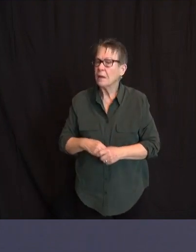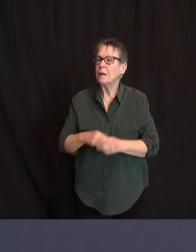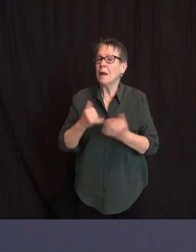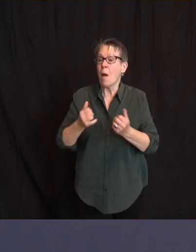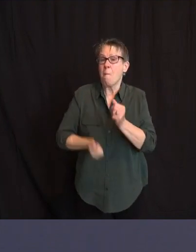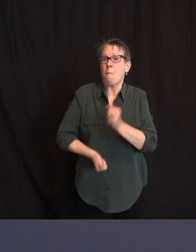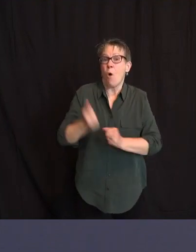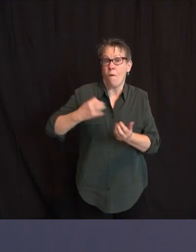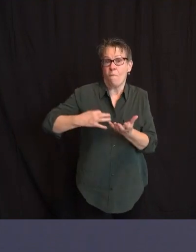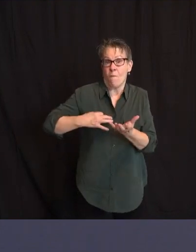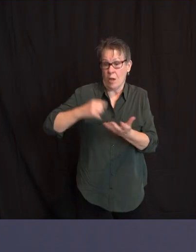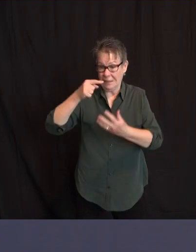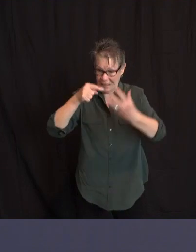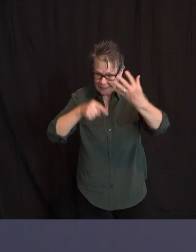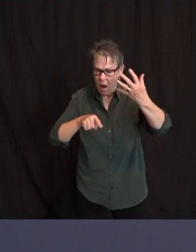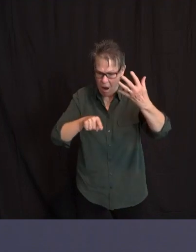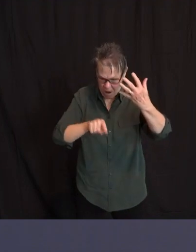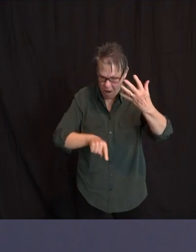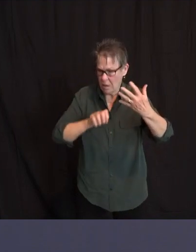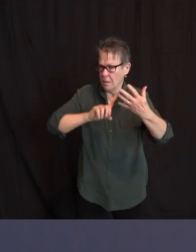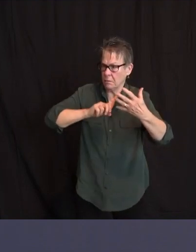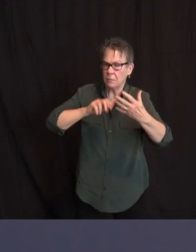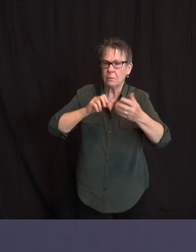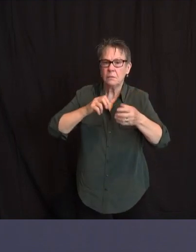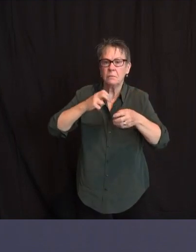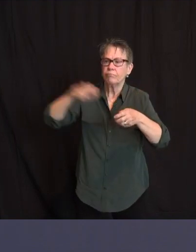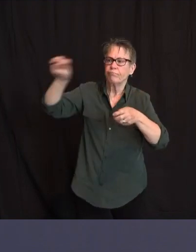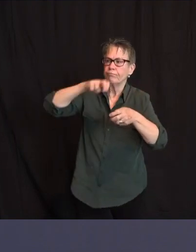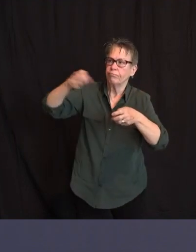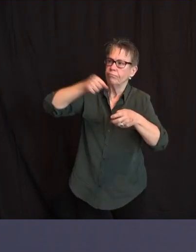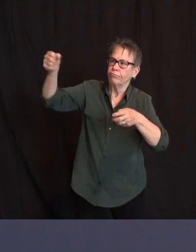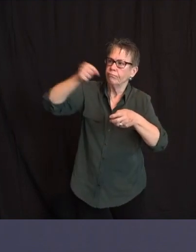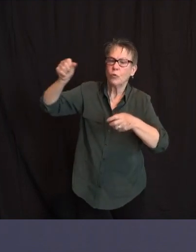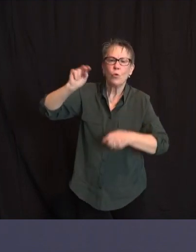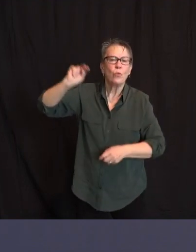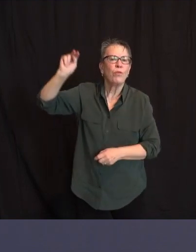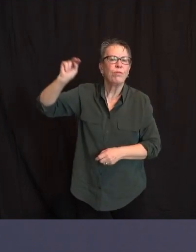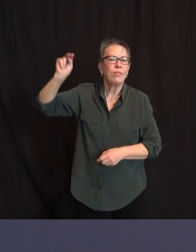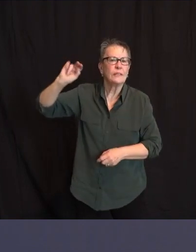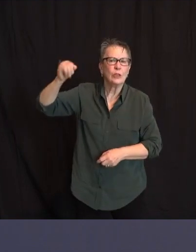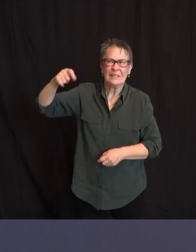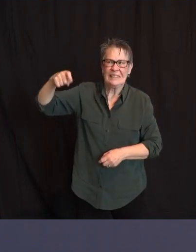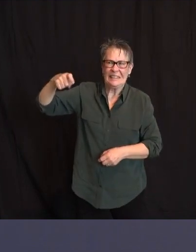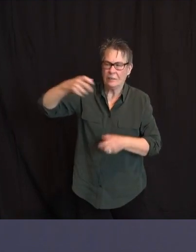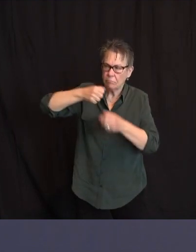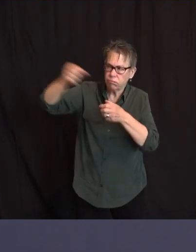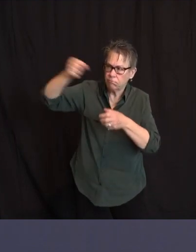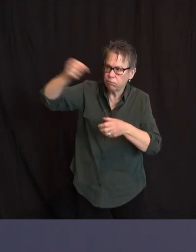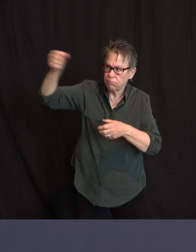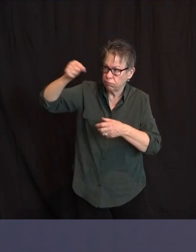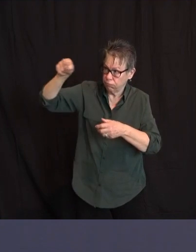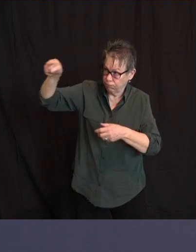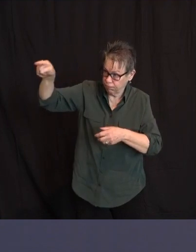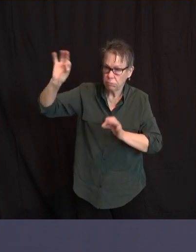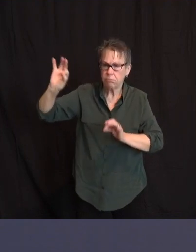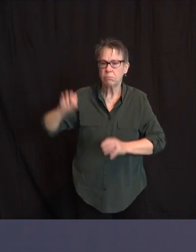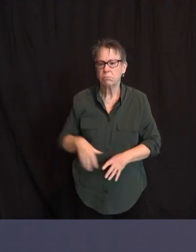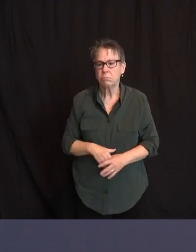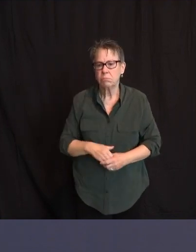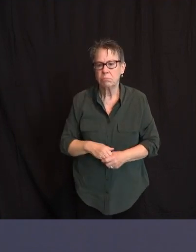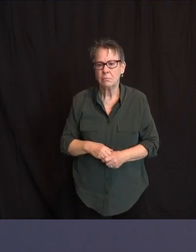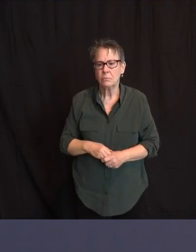telephone conferences with the CEOs, and the last one I had, I said to them very clearly, I've sat where they sit, I've done what they